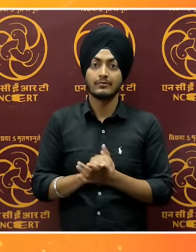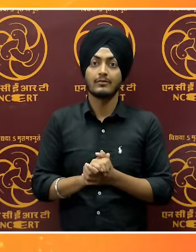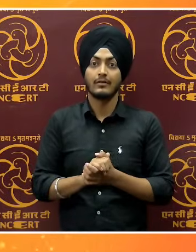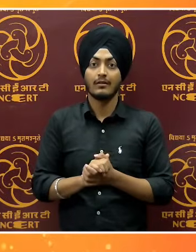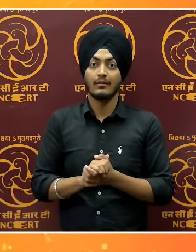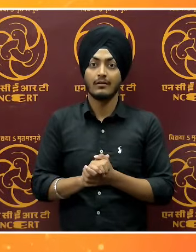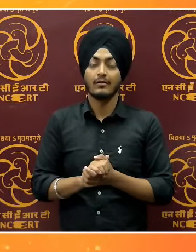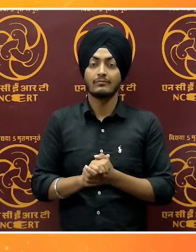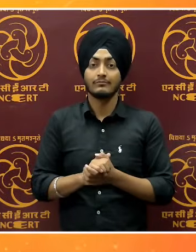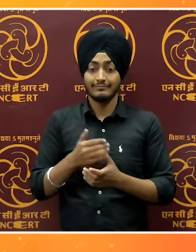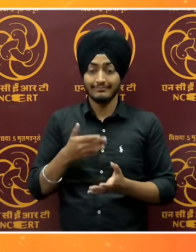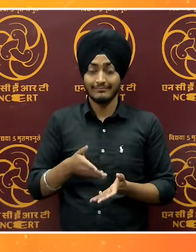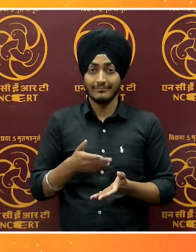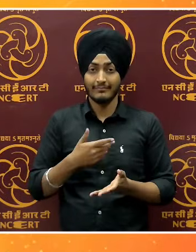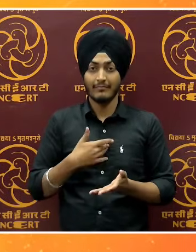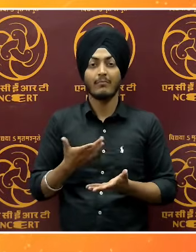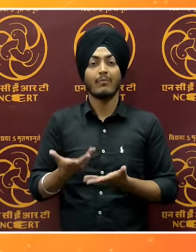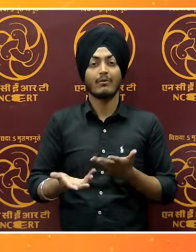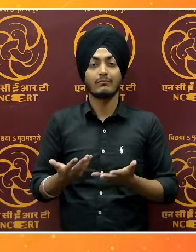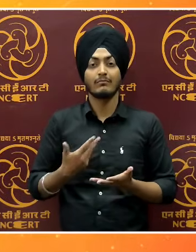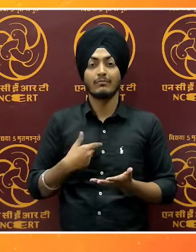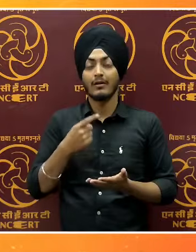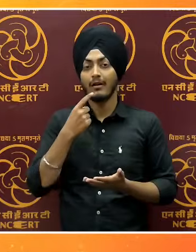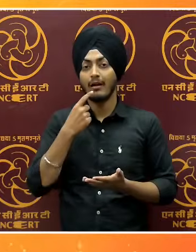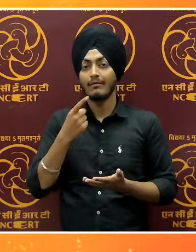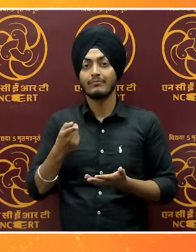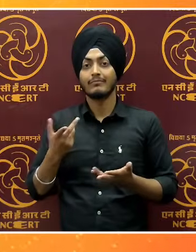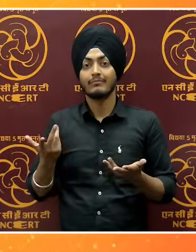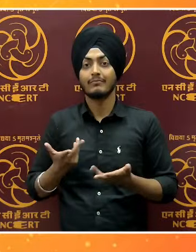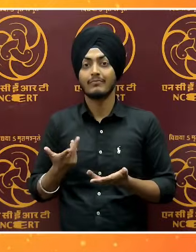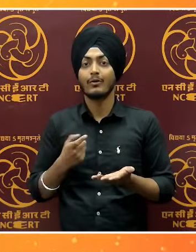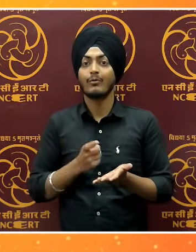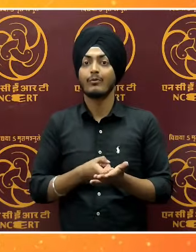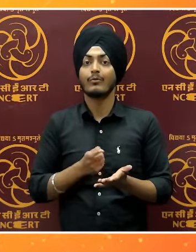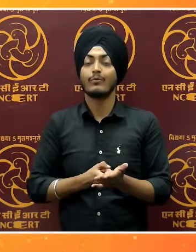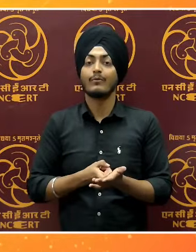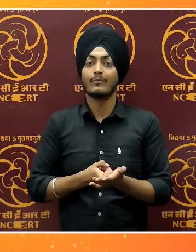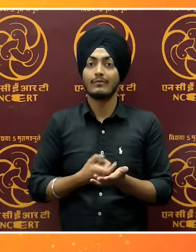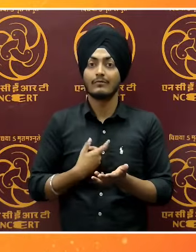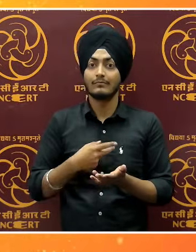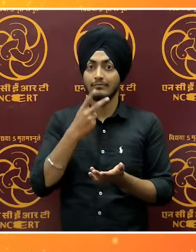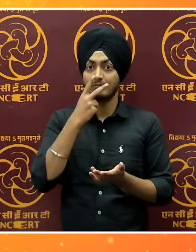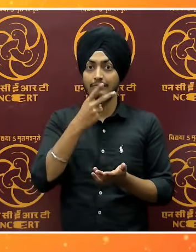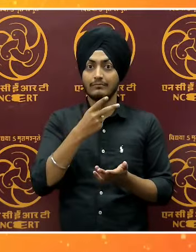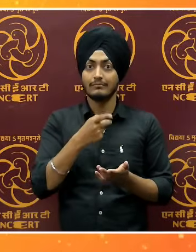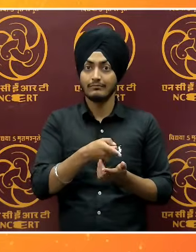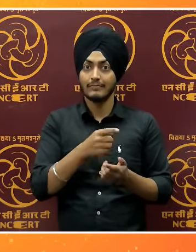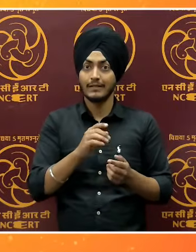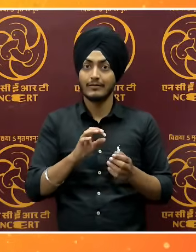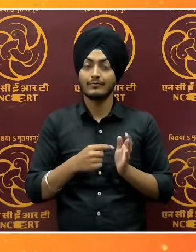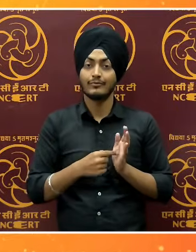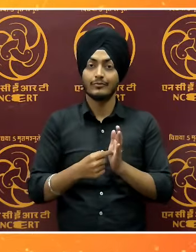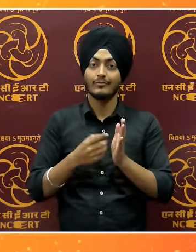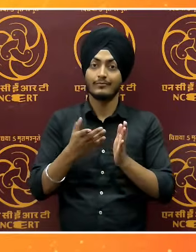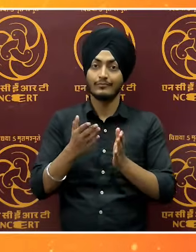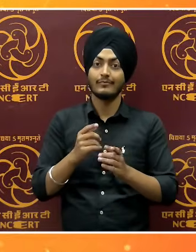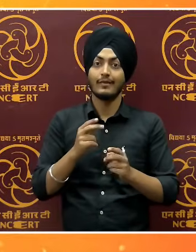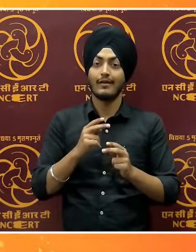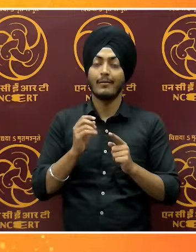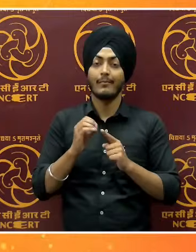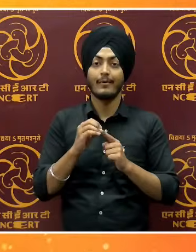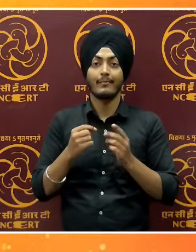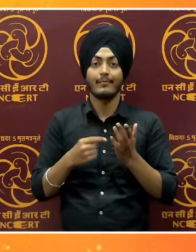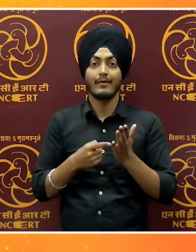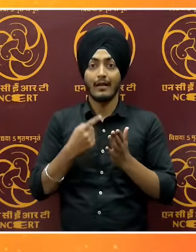palm like this, we can call this rule as a right hand thumb rule. And if we keep